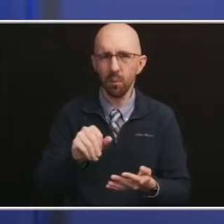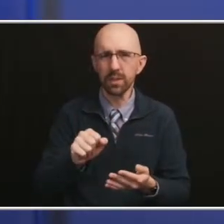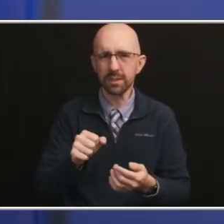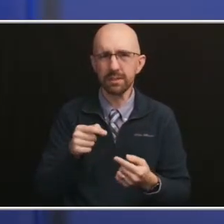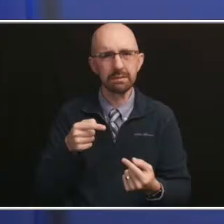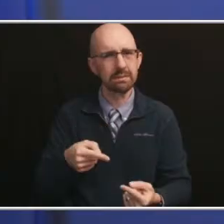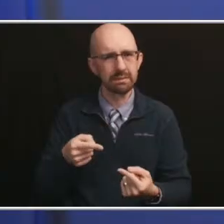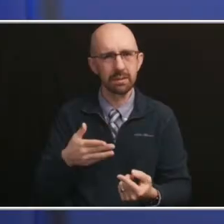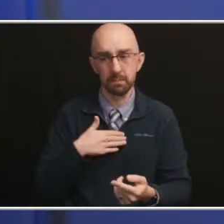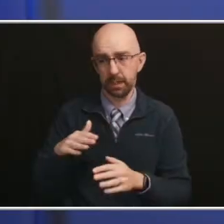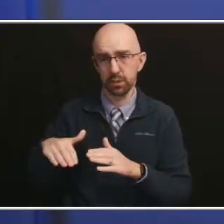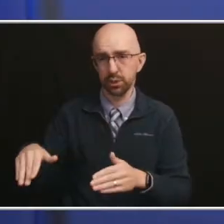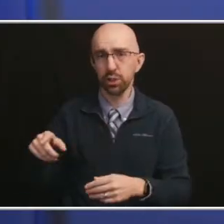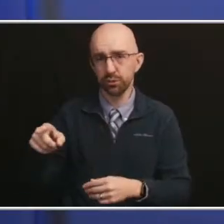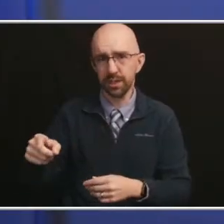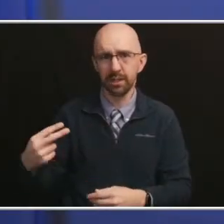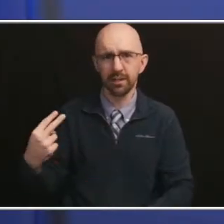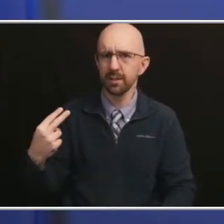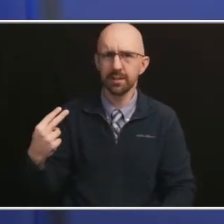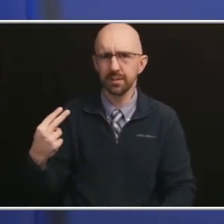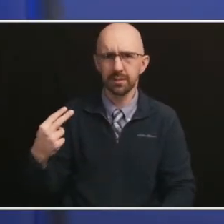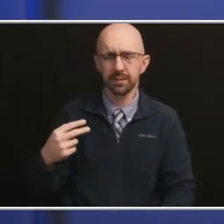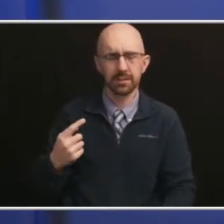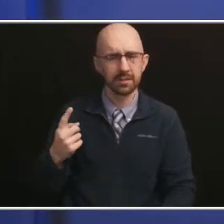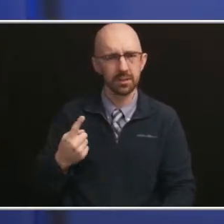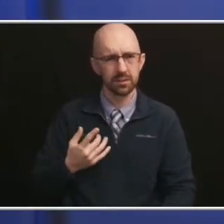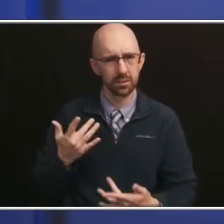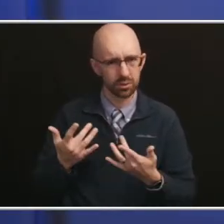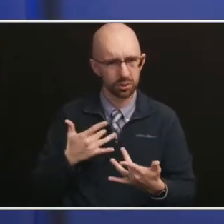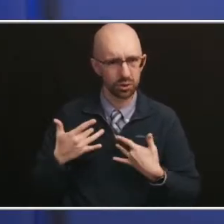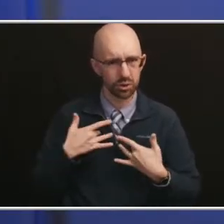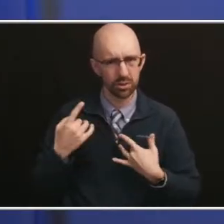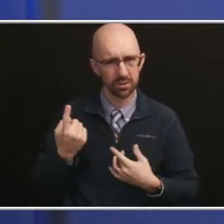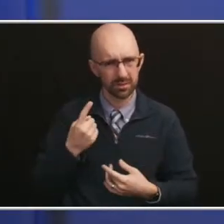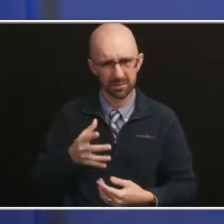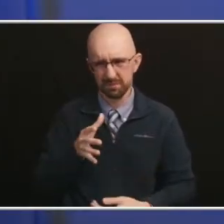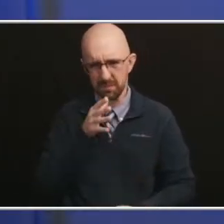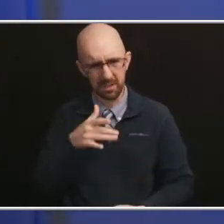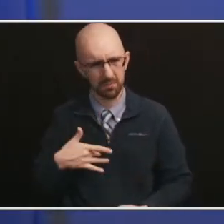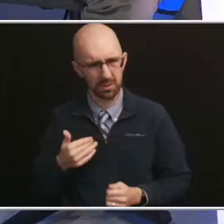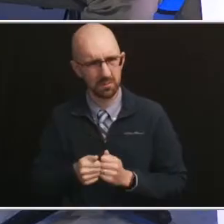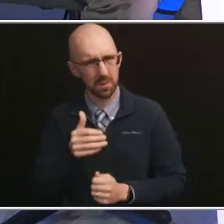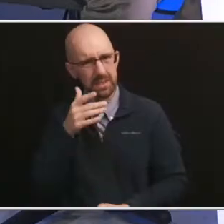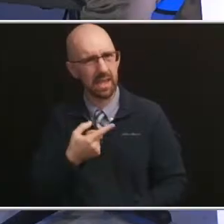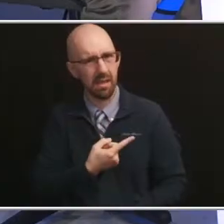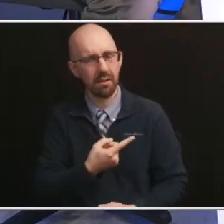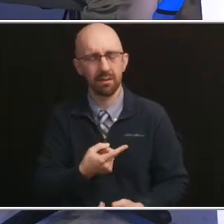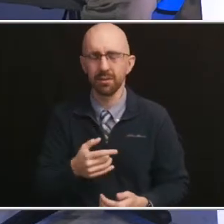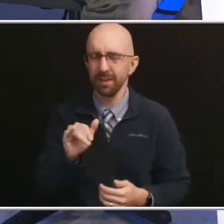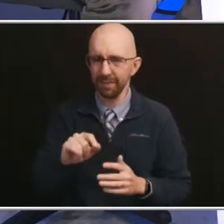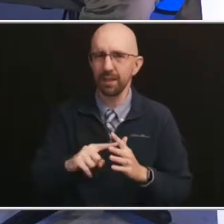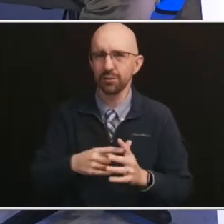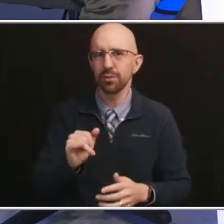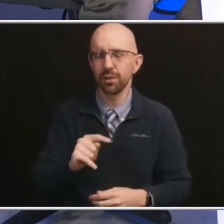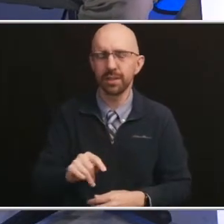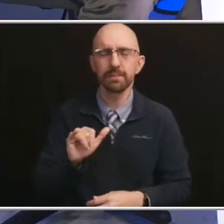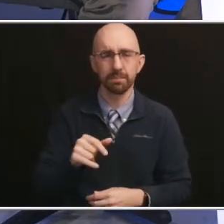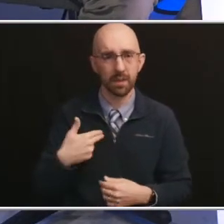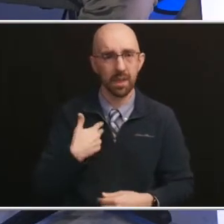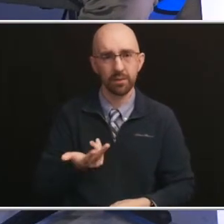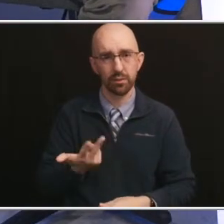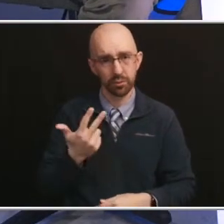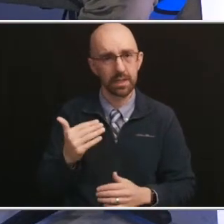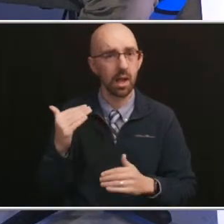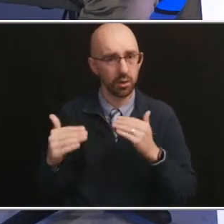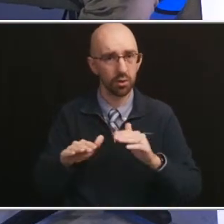children, and Sure. They started asking, Mom, what's wrong with Dad? So that's what sparked it. So you have three children, three grown children. We